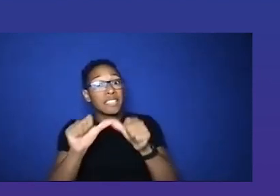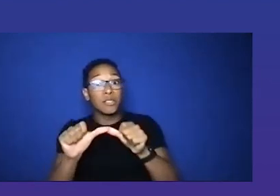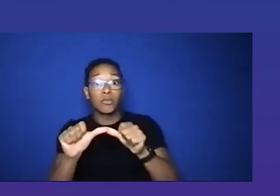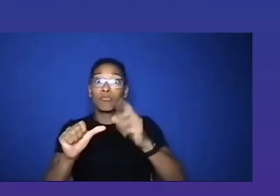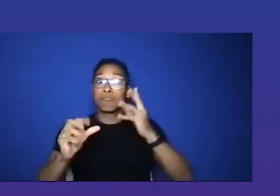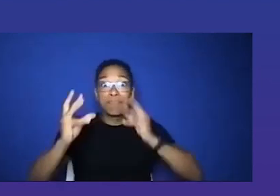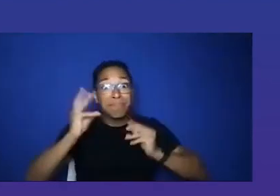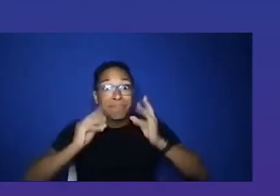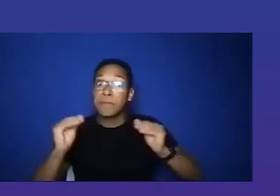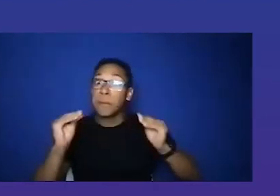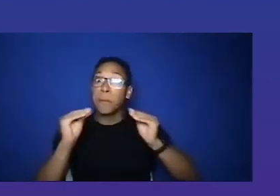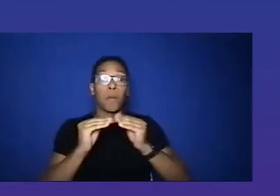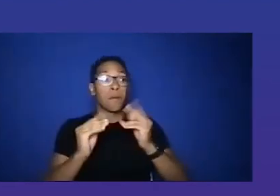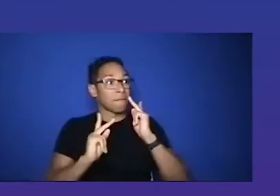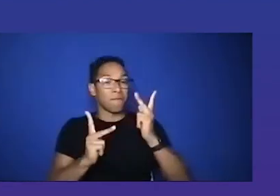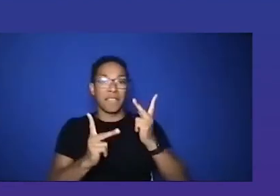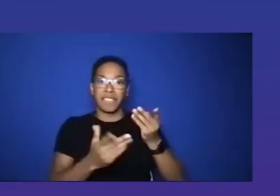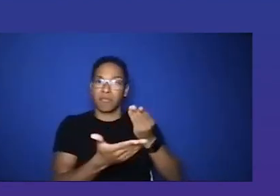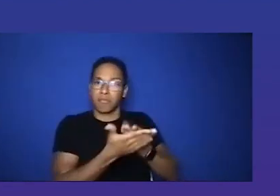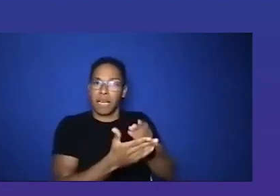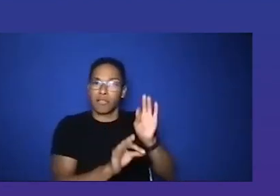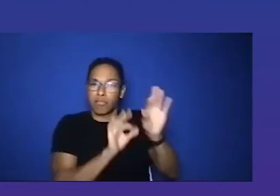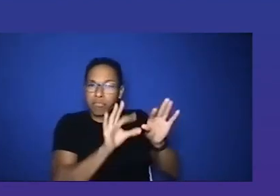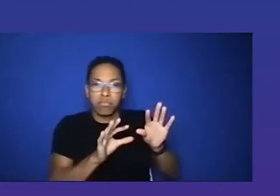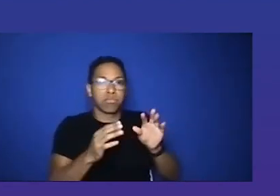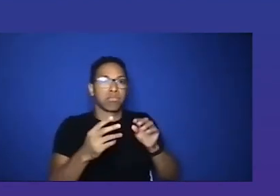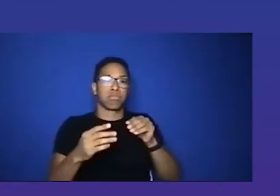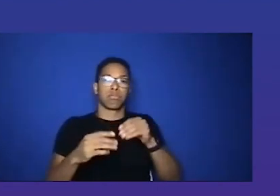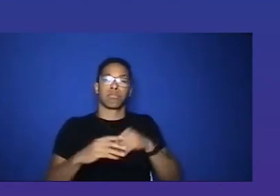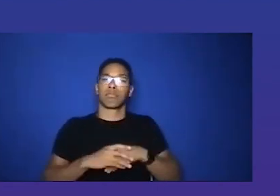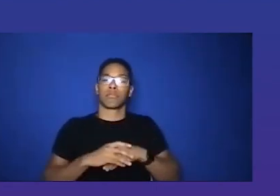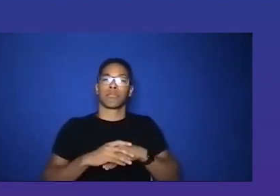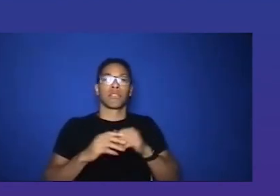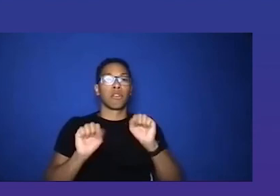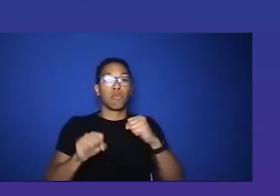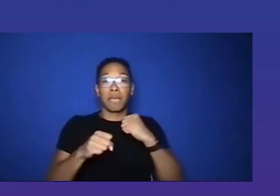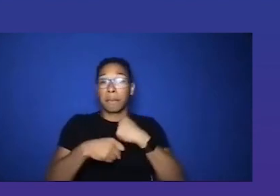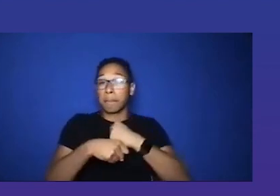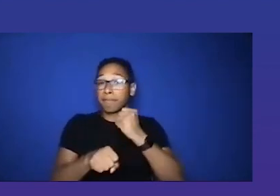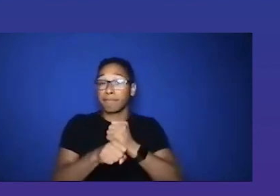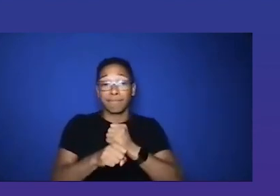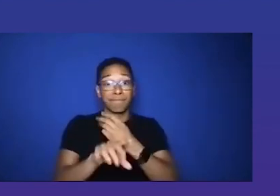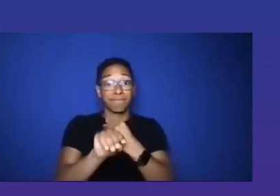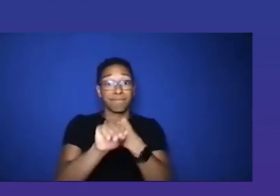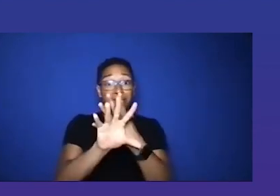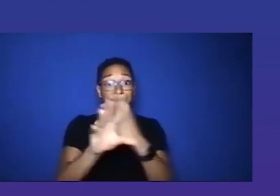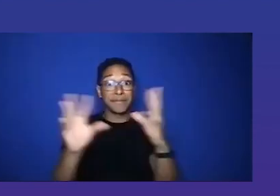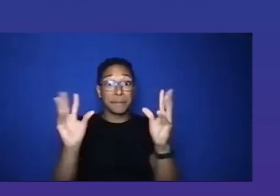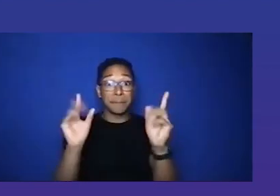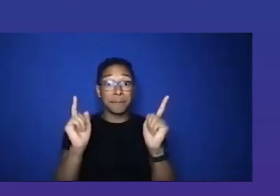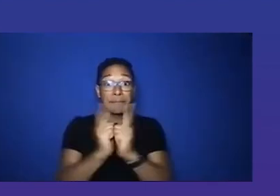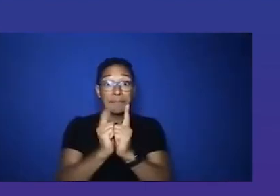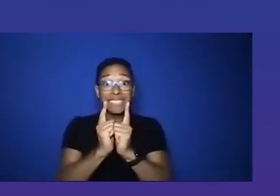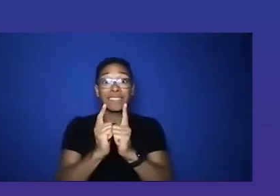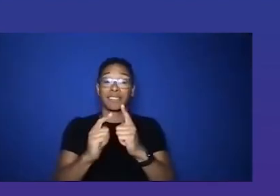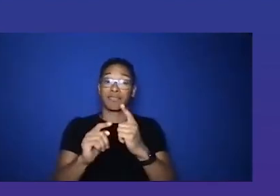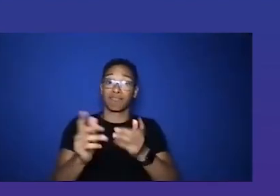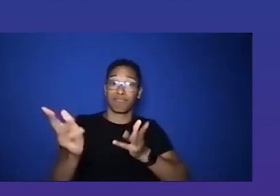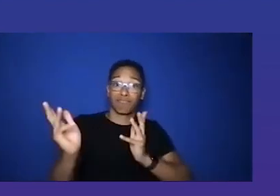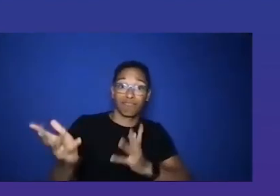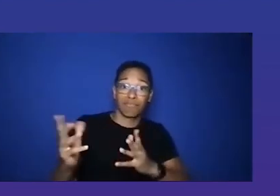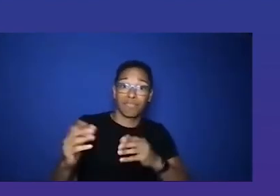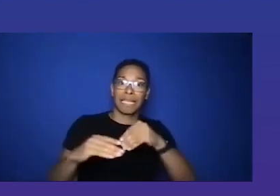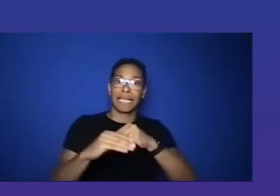You can visit sponsors in the exhibitor hall. You can create virtual meetups and online conversations at the